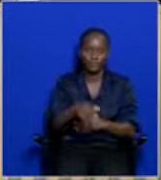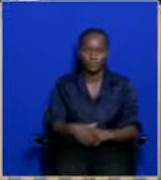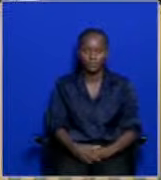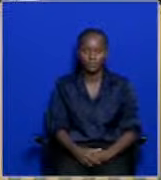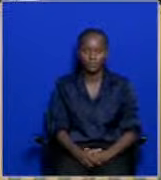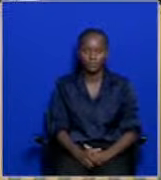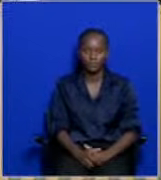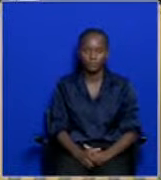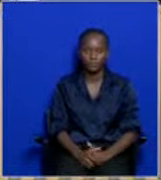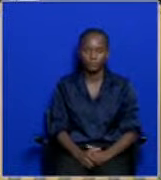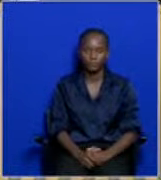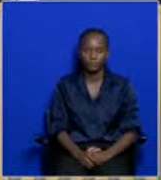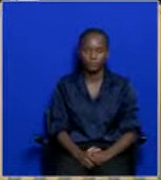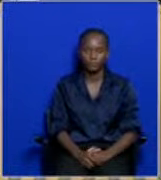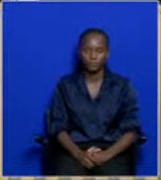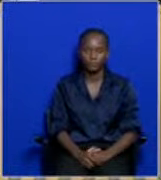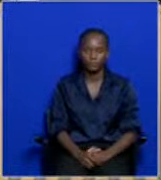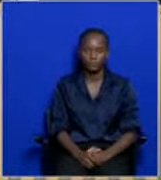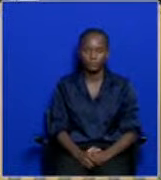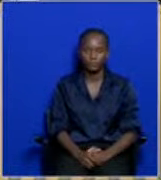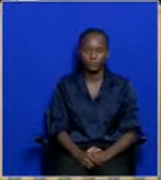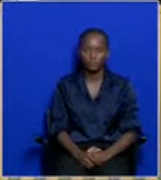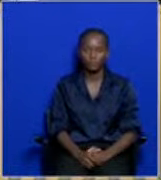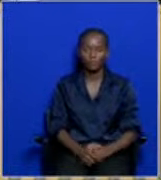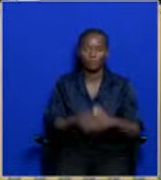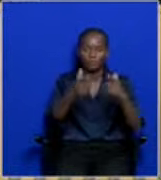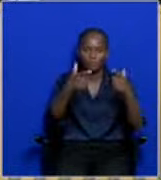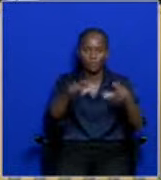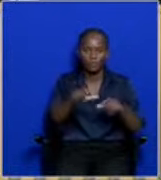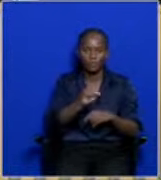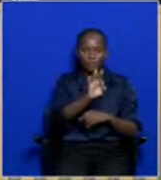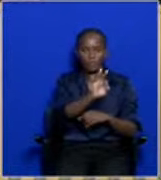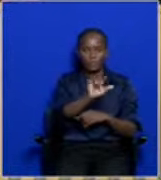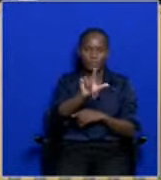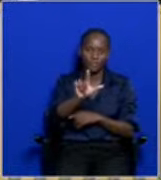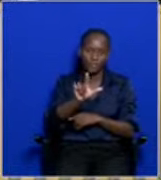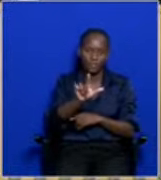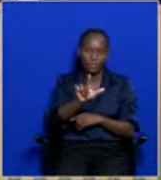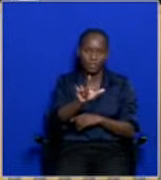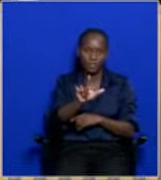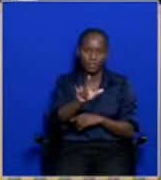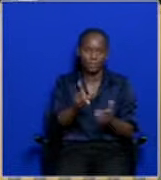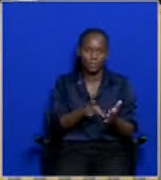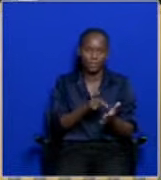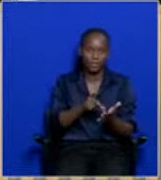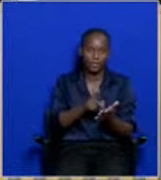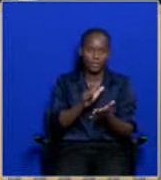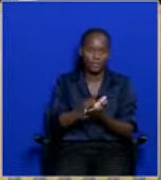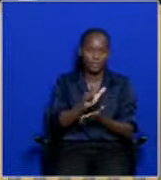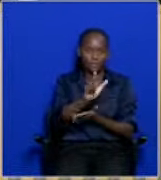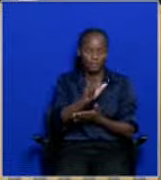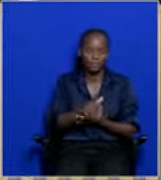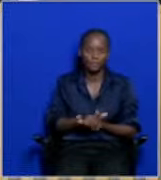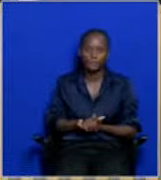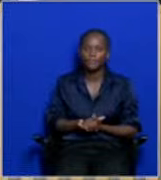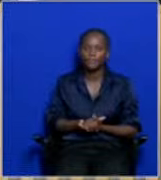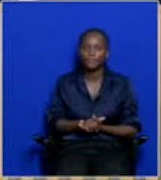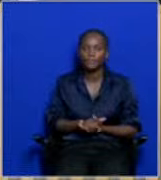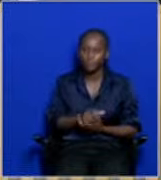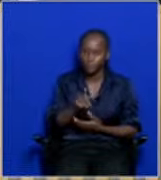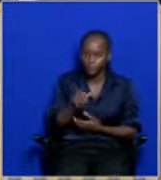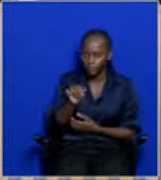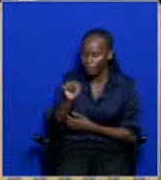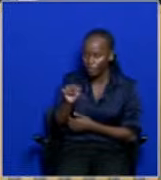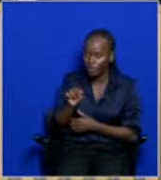From paragraph 73, your page 17. Yes. The case was completed on the 26th